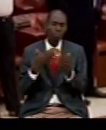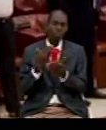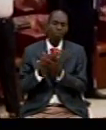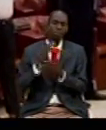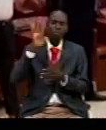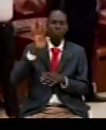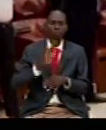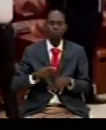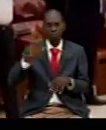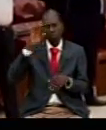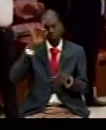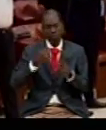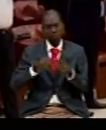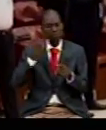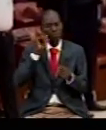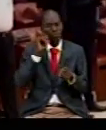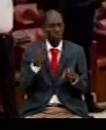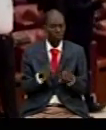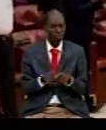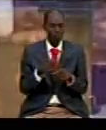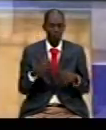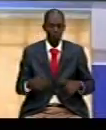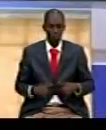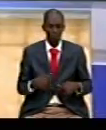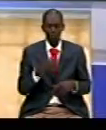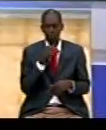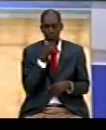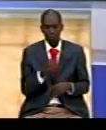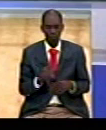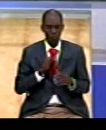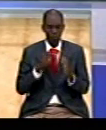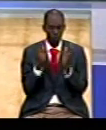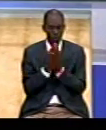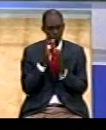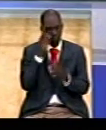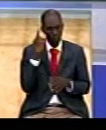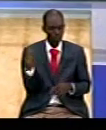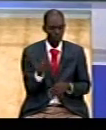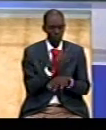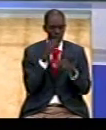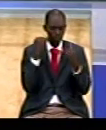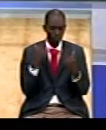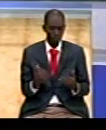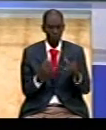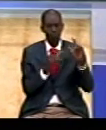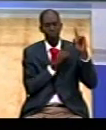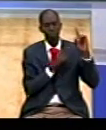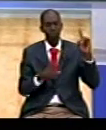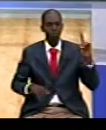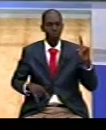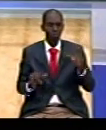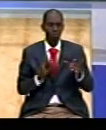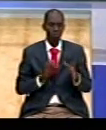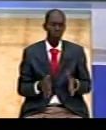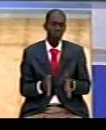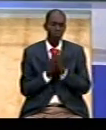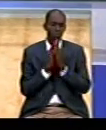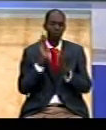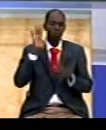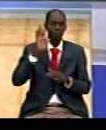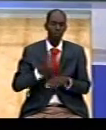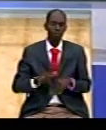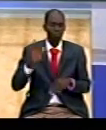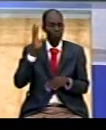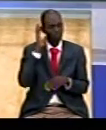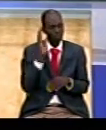children, brothers and sisters, young and old, I pray for them now. I'm asking, Lord, your children